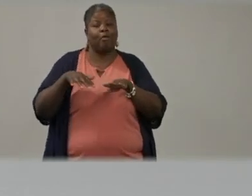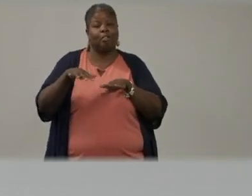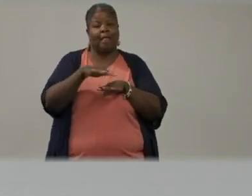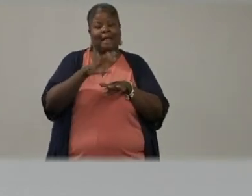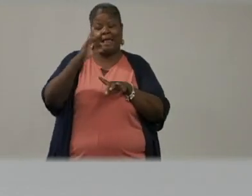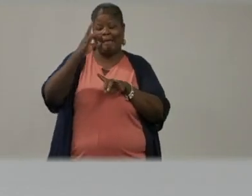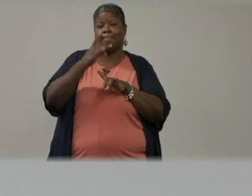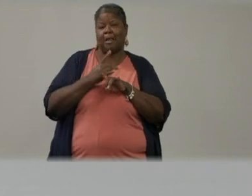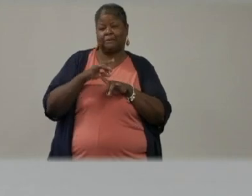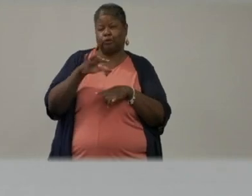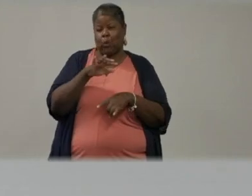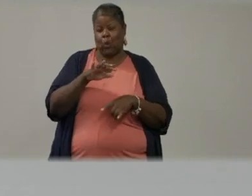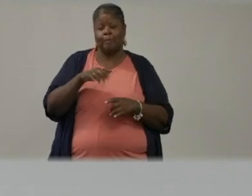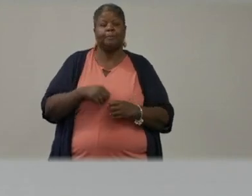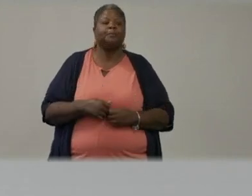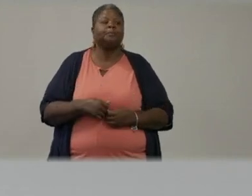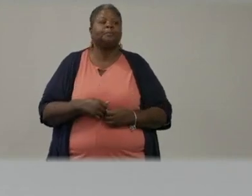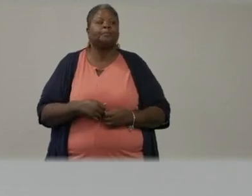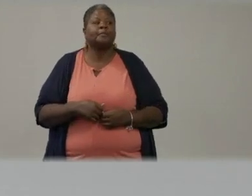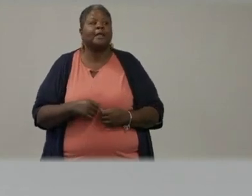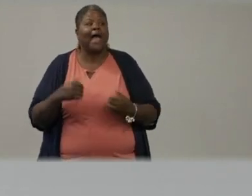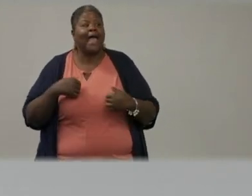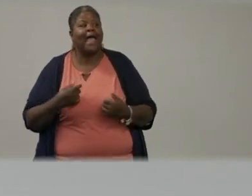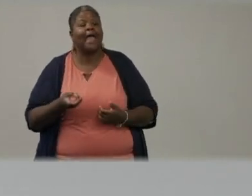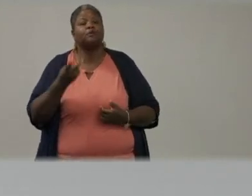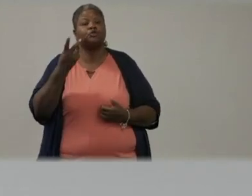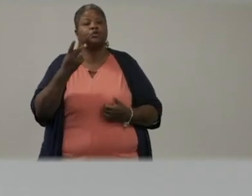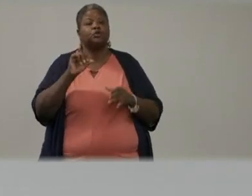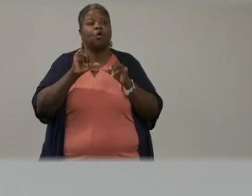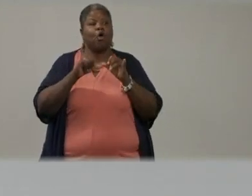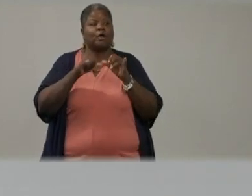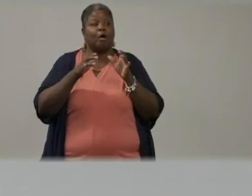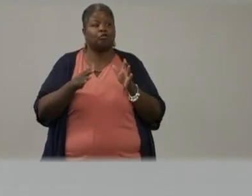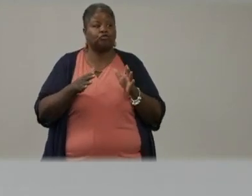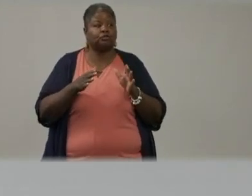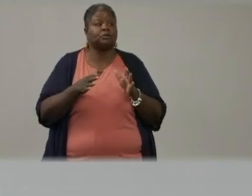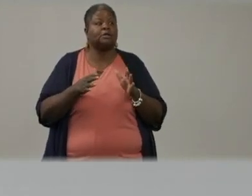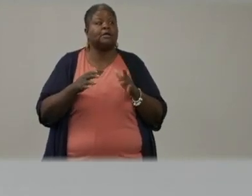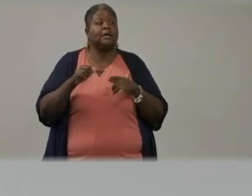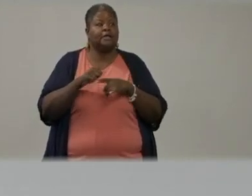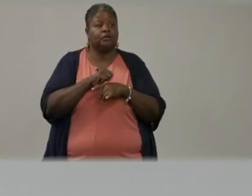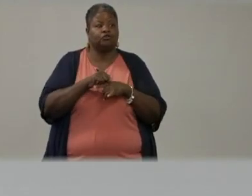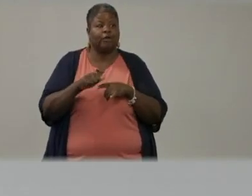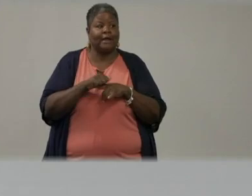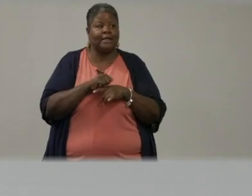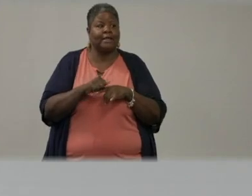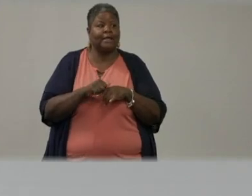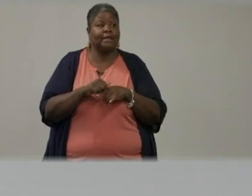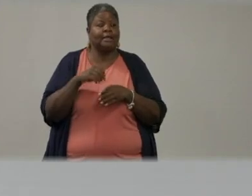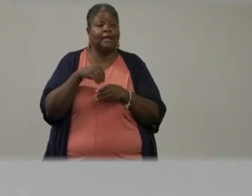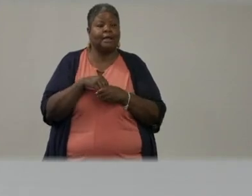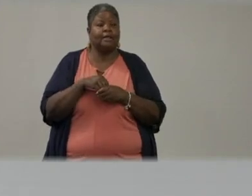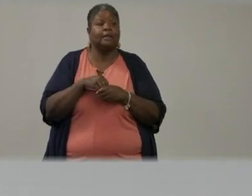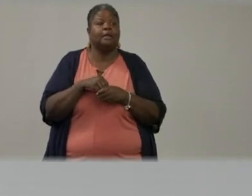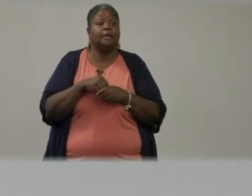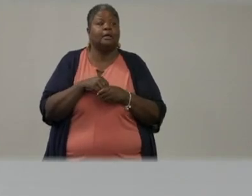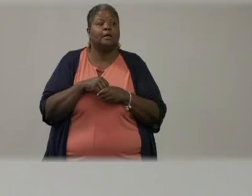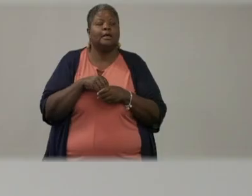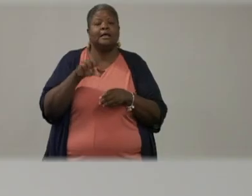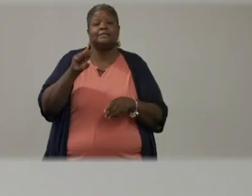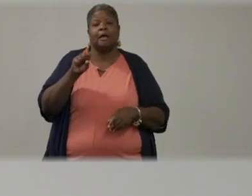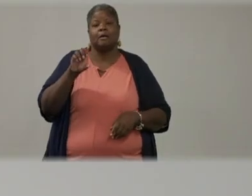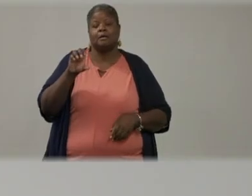months or so, and I had 2 archaeologists in the training in San